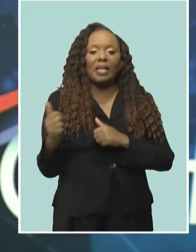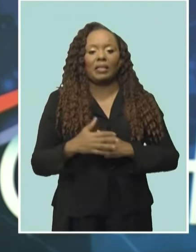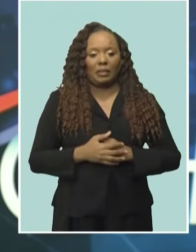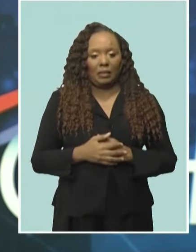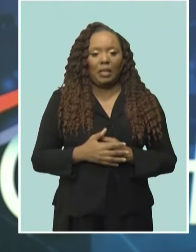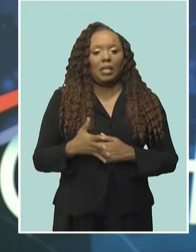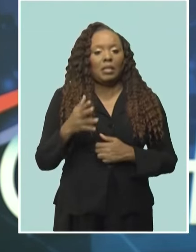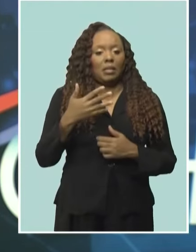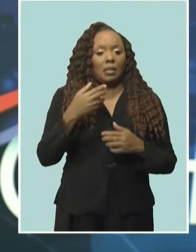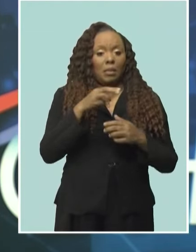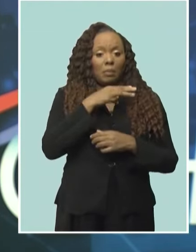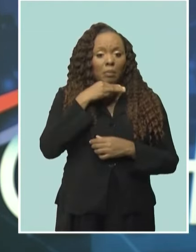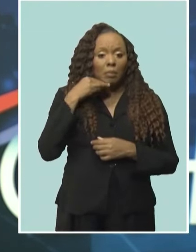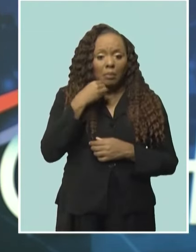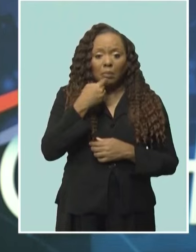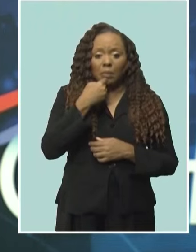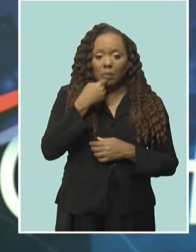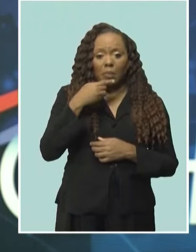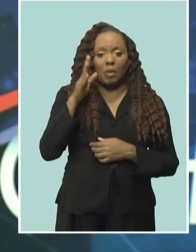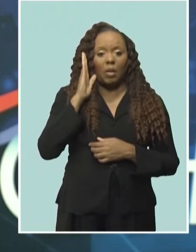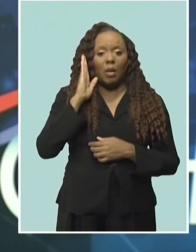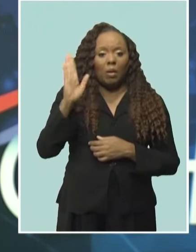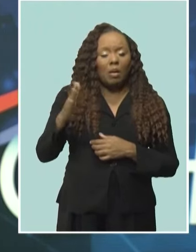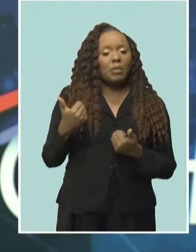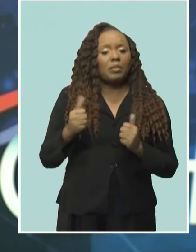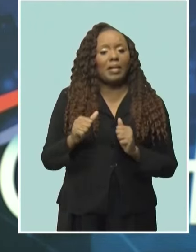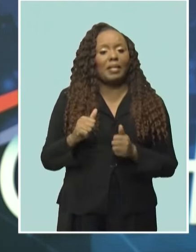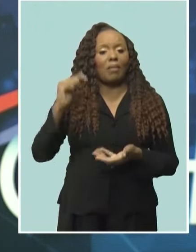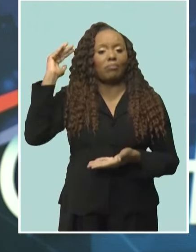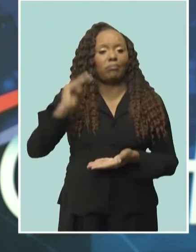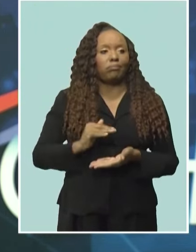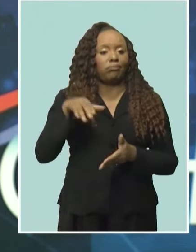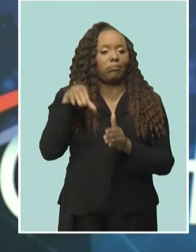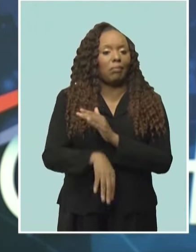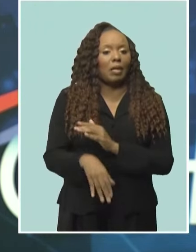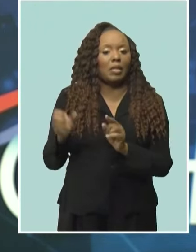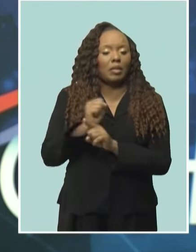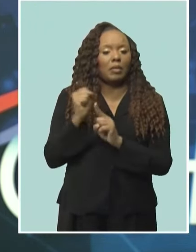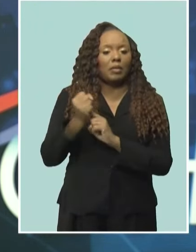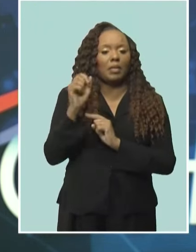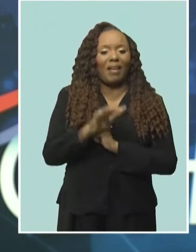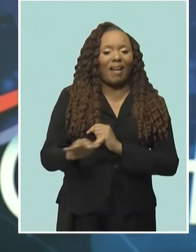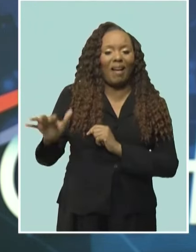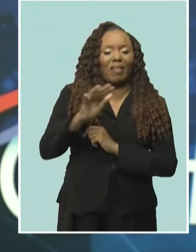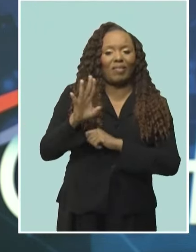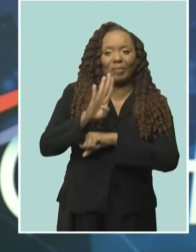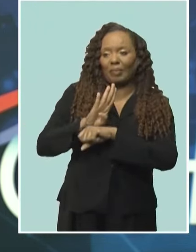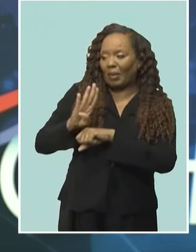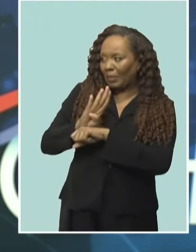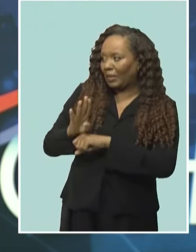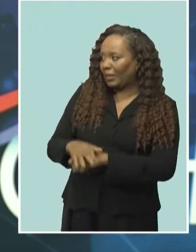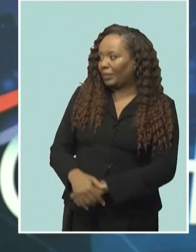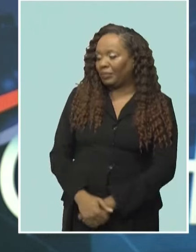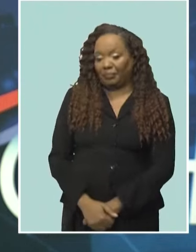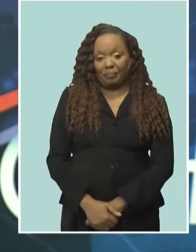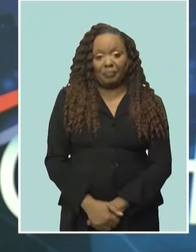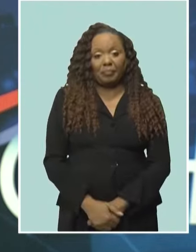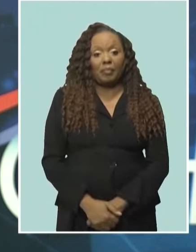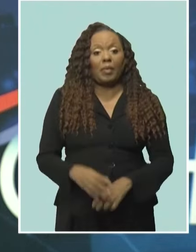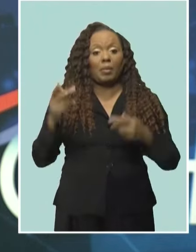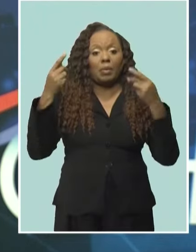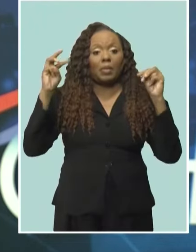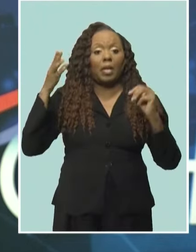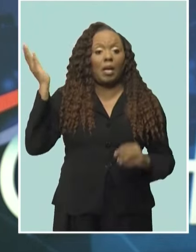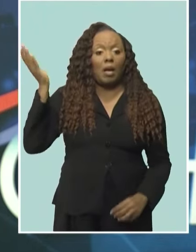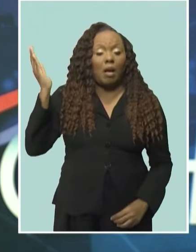the country to ransom. Ms. Motley says it will be part of efforts to address the crime situation across the island. She was speaking at a